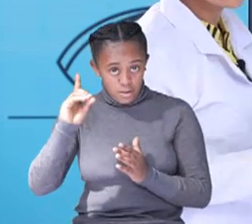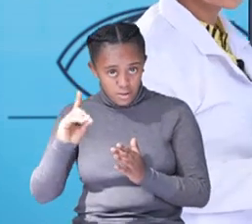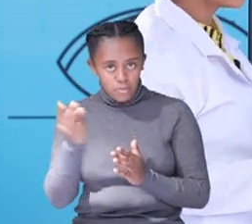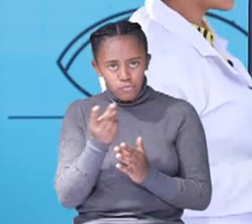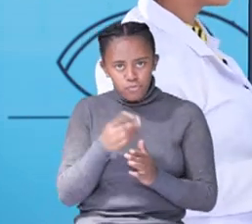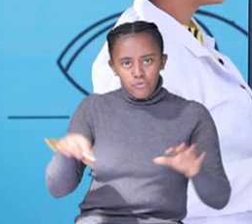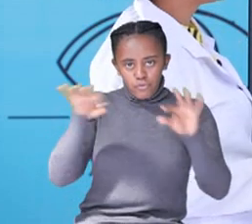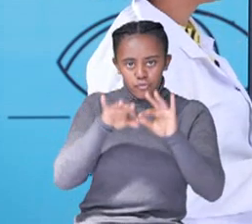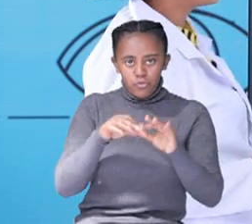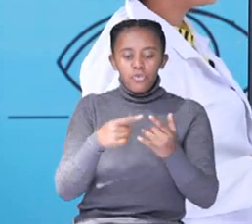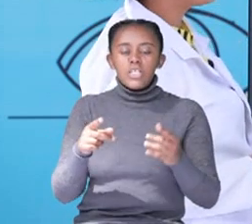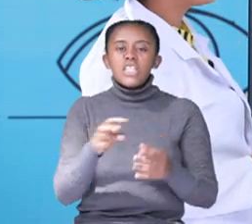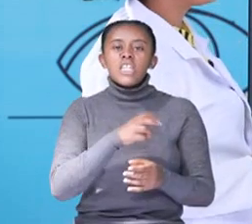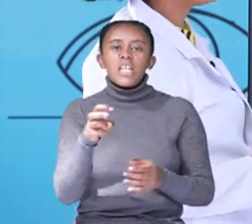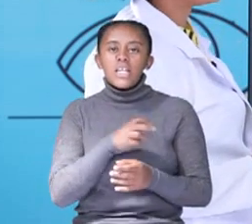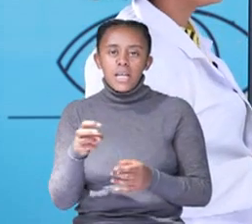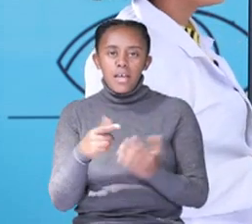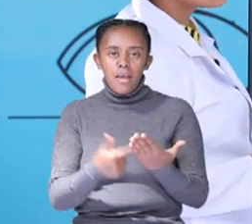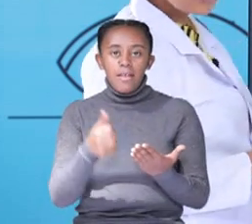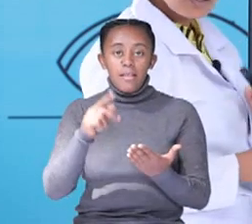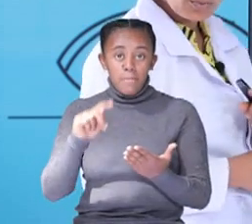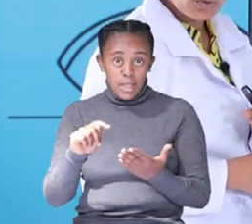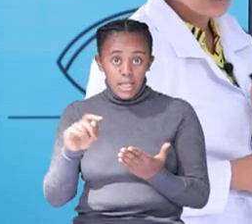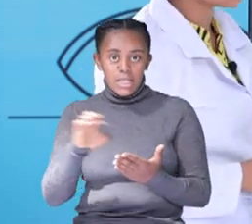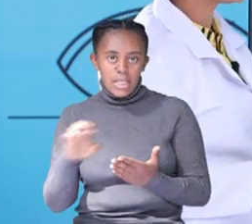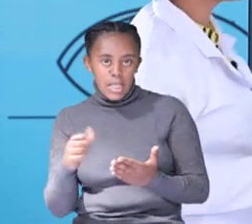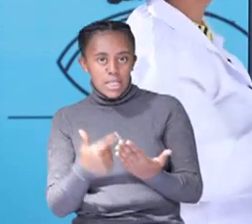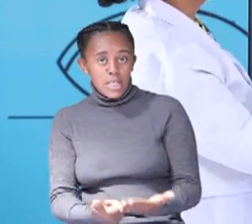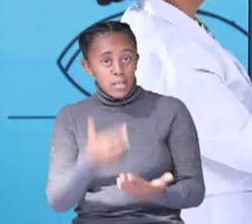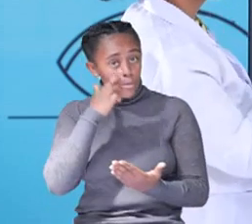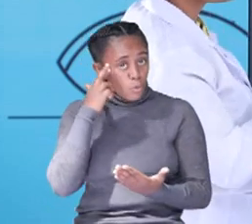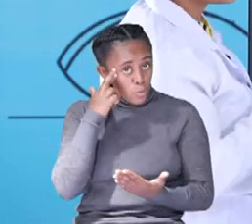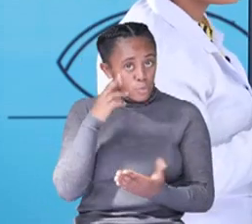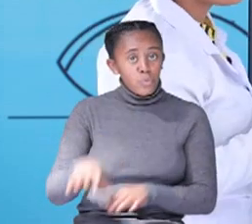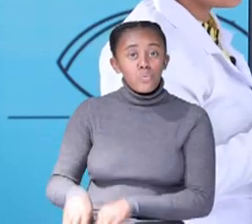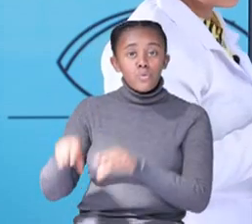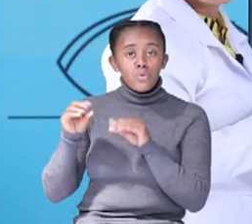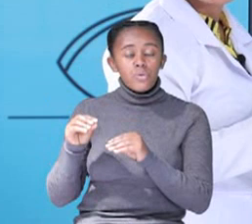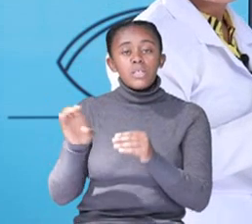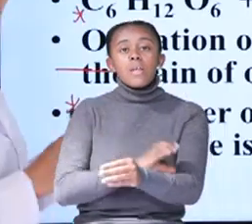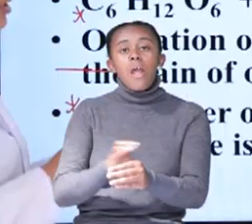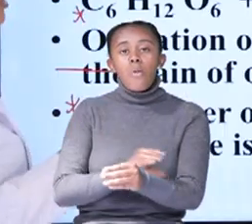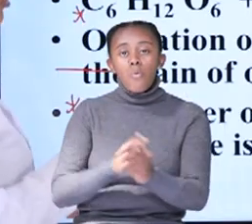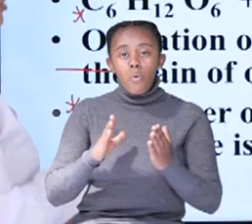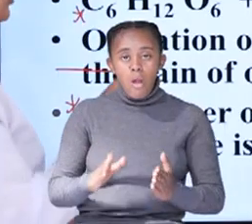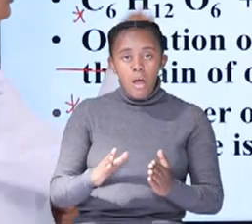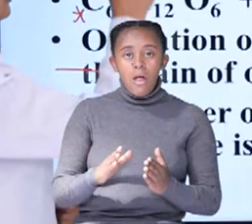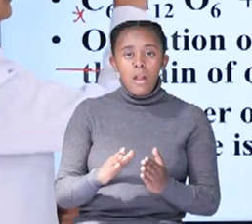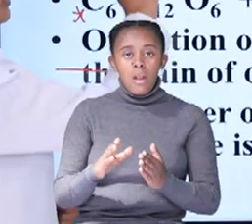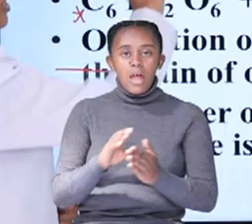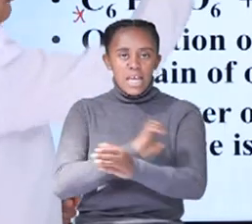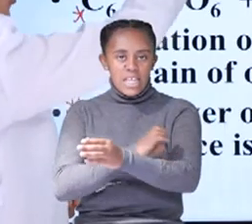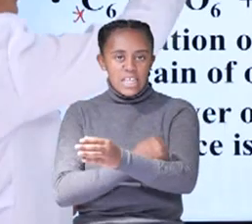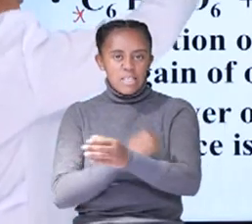and transferring the hydrogen to ATP synthase. This is because, students, cellular respiration or aerobic